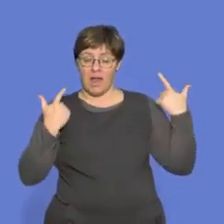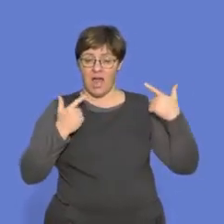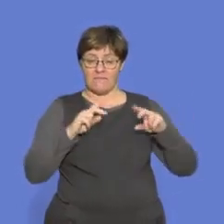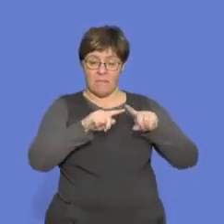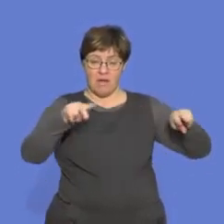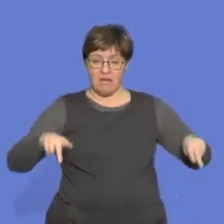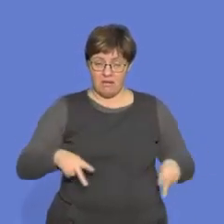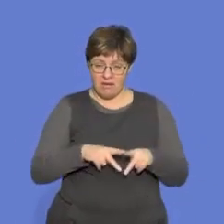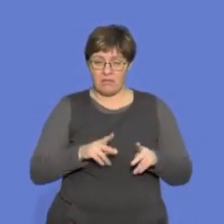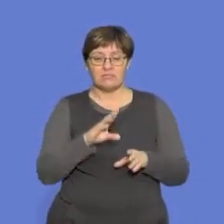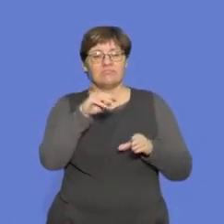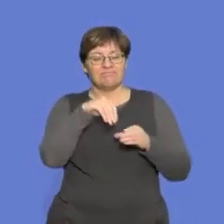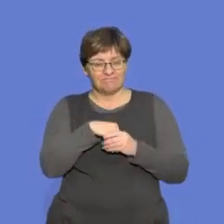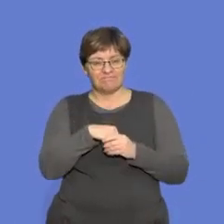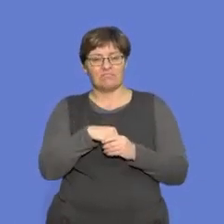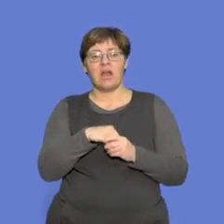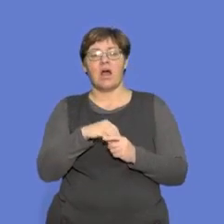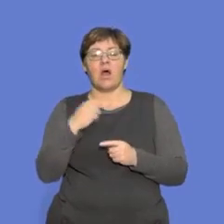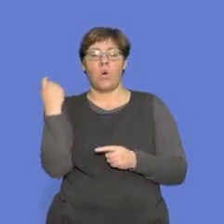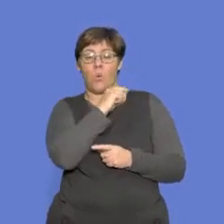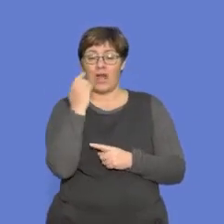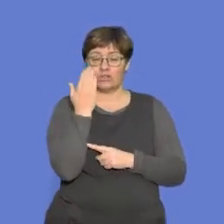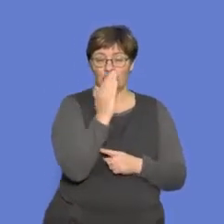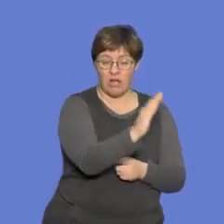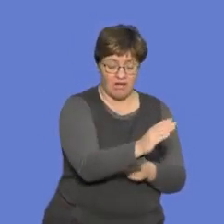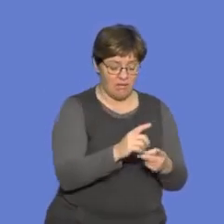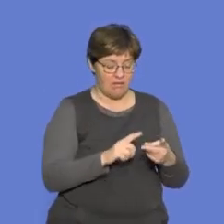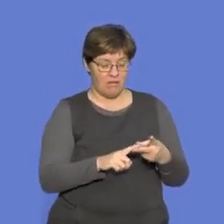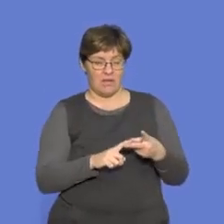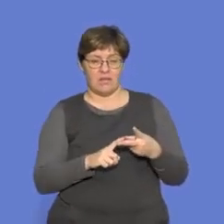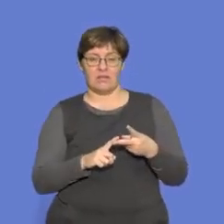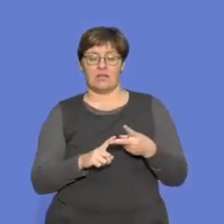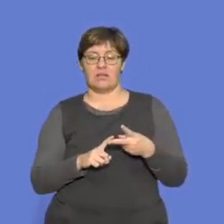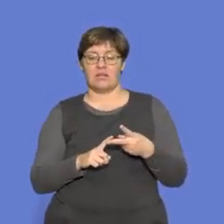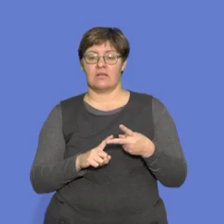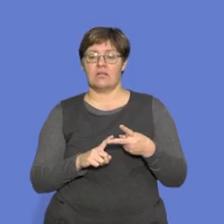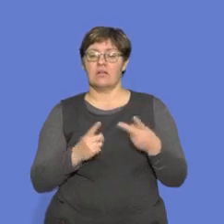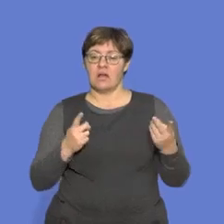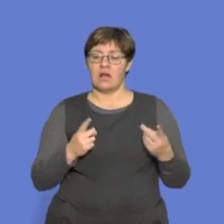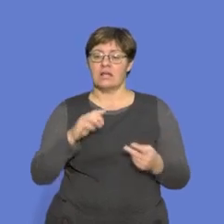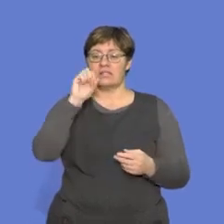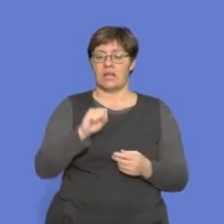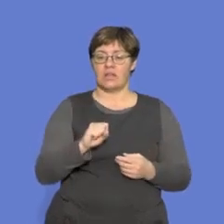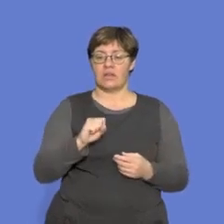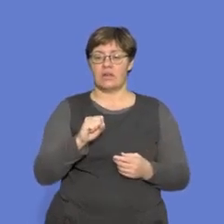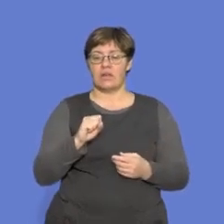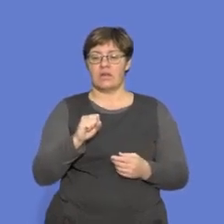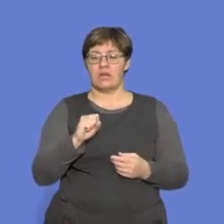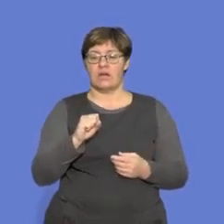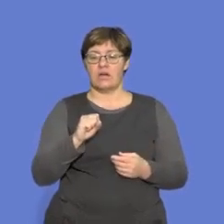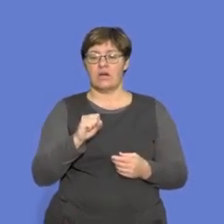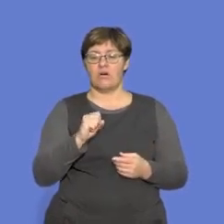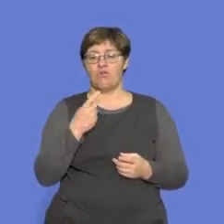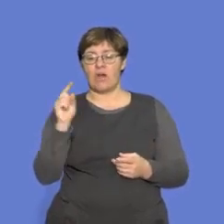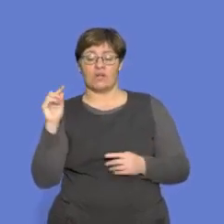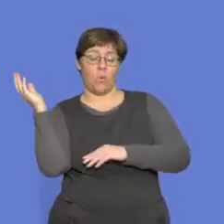included in the great white sharks as well as the southern right whales from the so-called the Big 7. So even